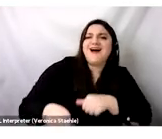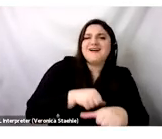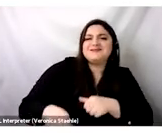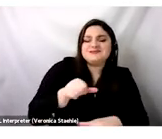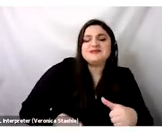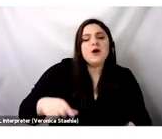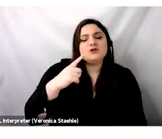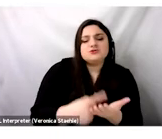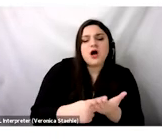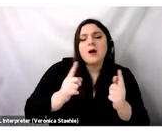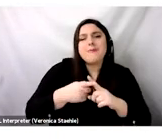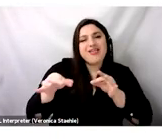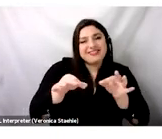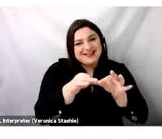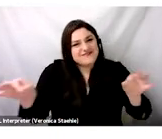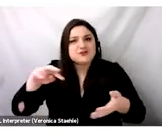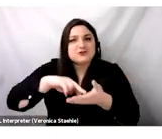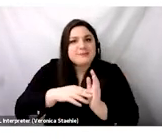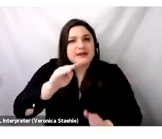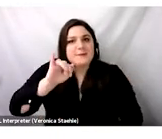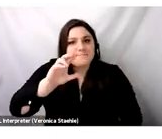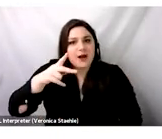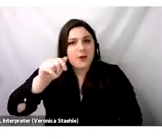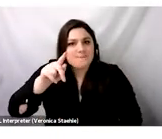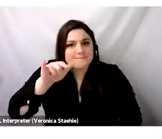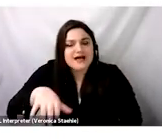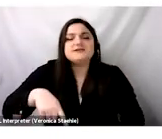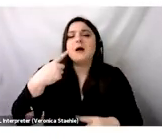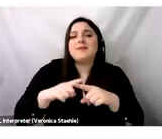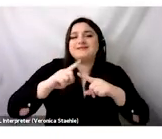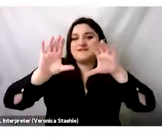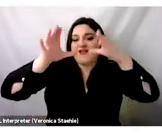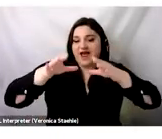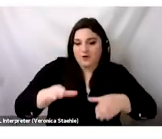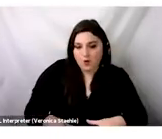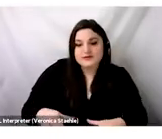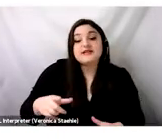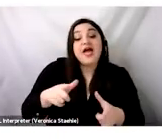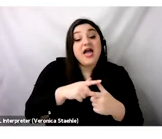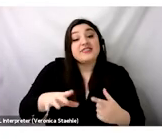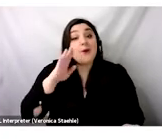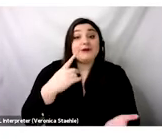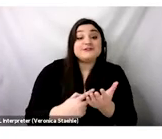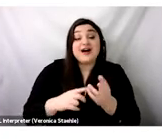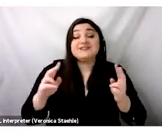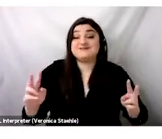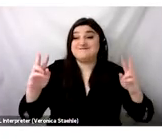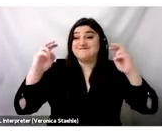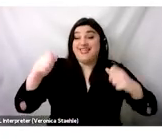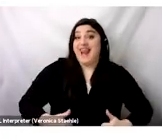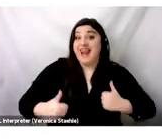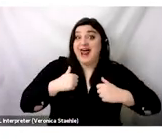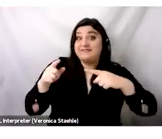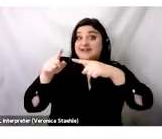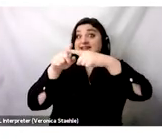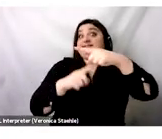the categories. Going to talk about the life cycle, which, as I mentioned, is kind of an oxymoron because it's not a cycle, it's linear. We're